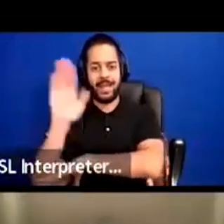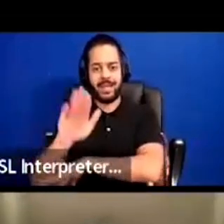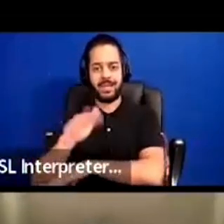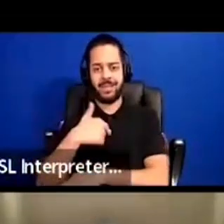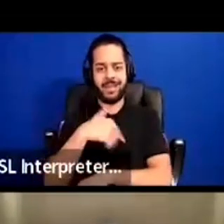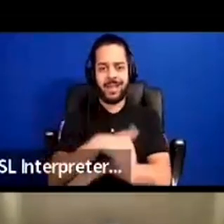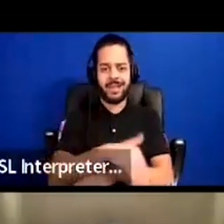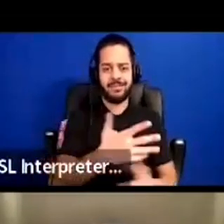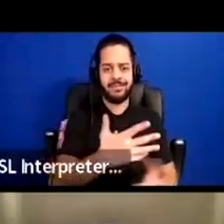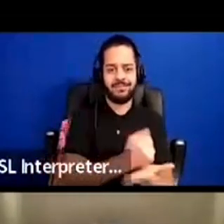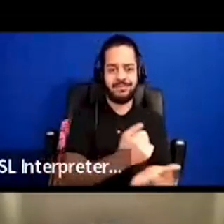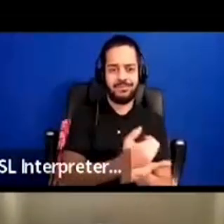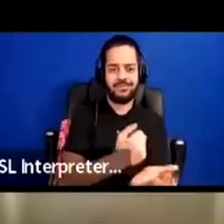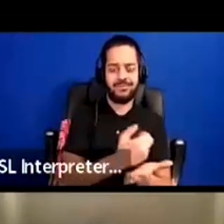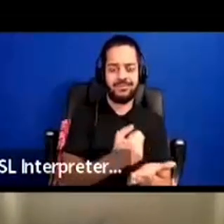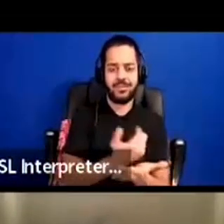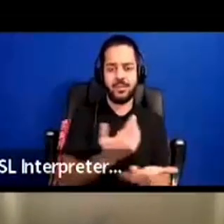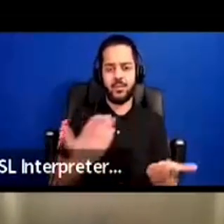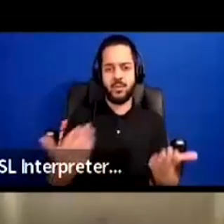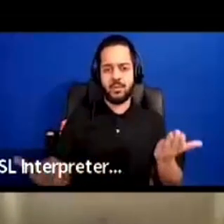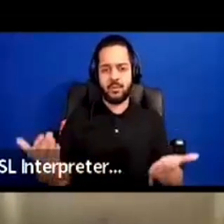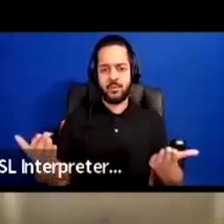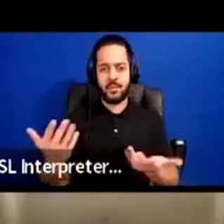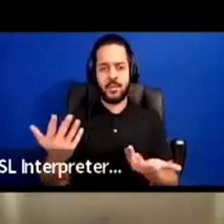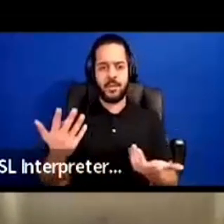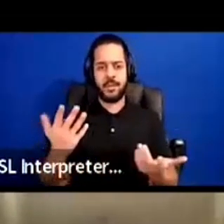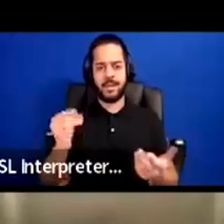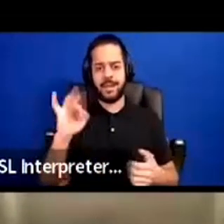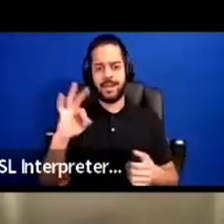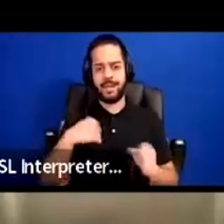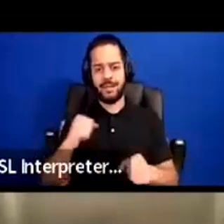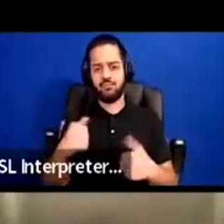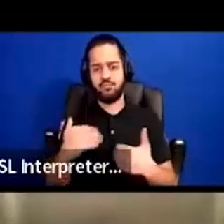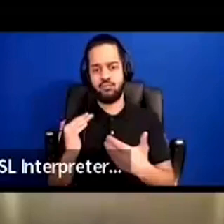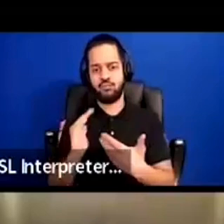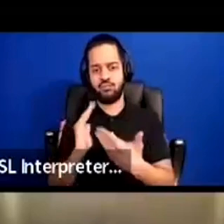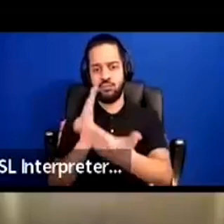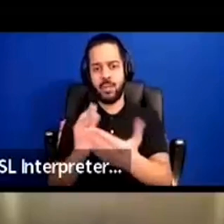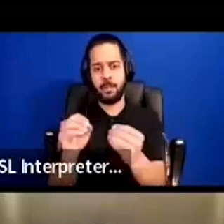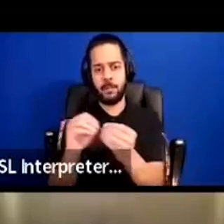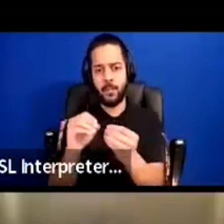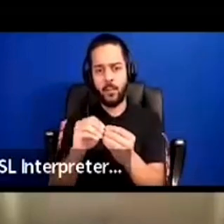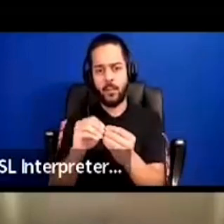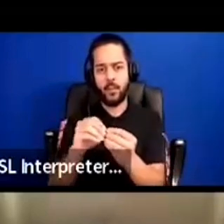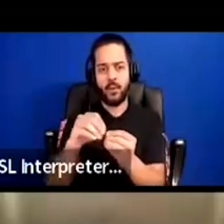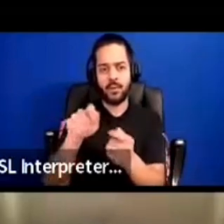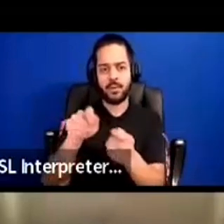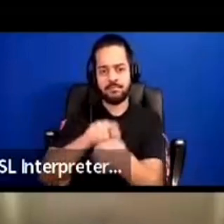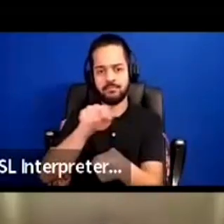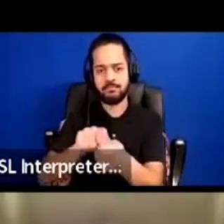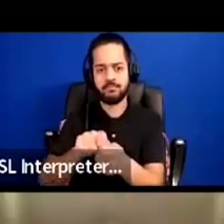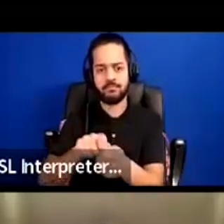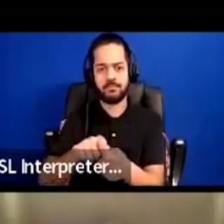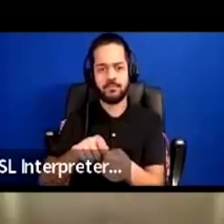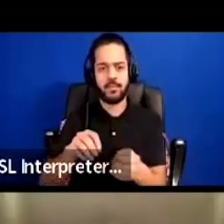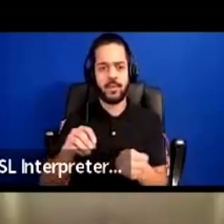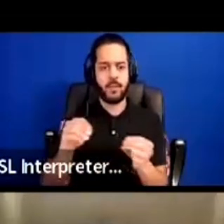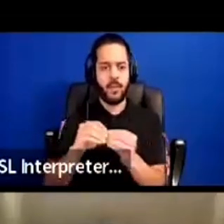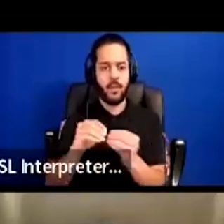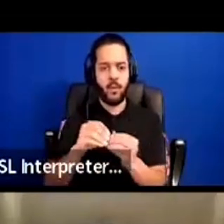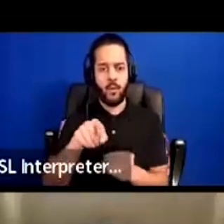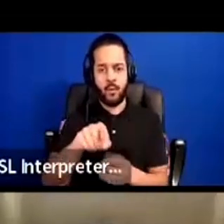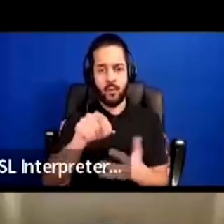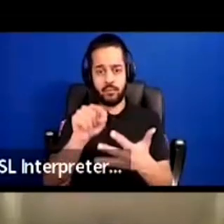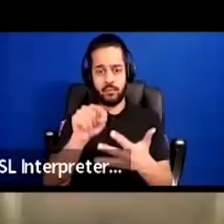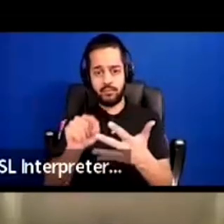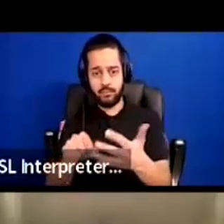being able to bring more specificity to some of the technical assistance bulletins that make it more applicable to that